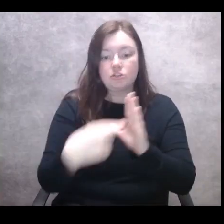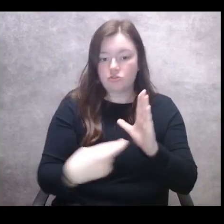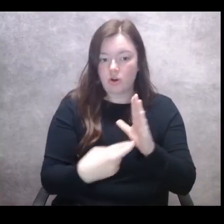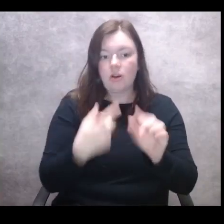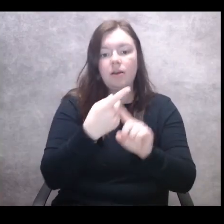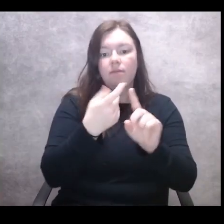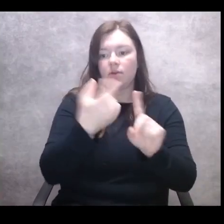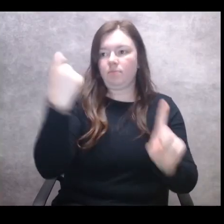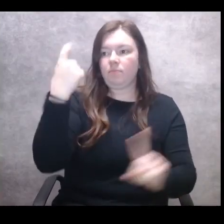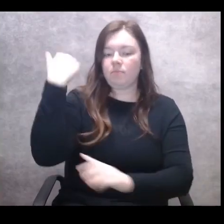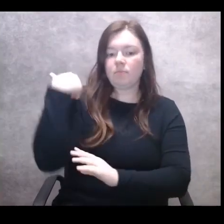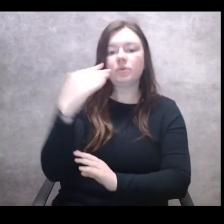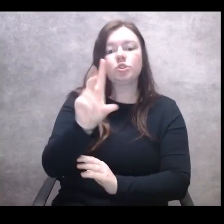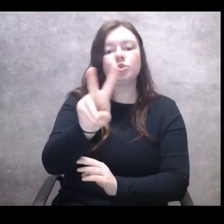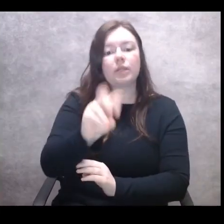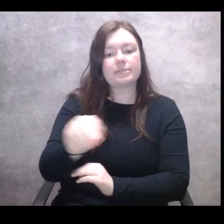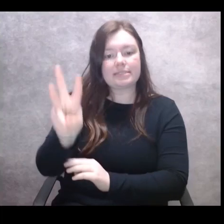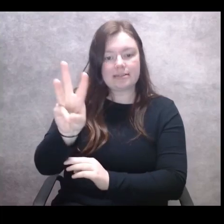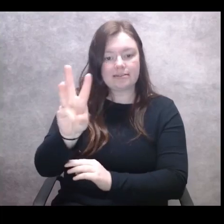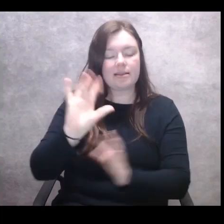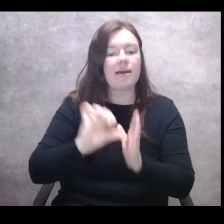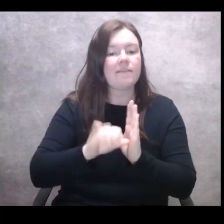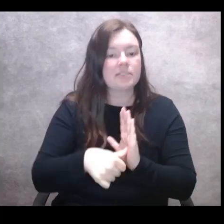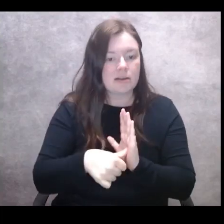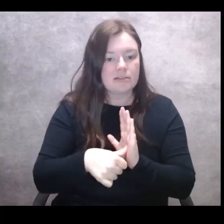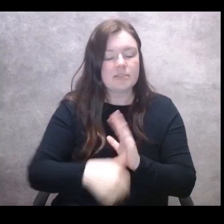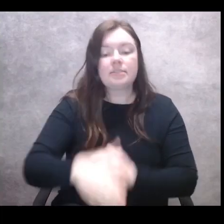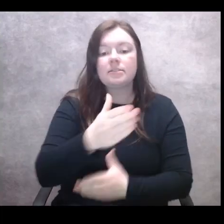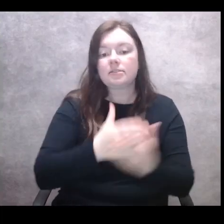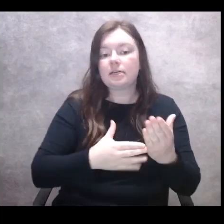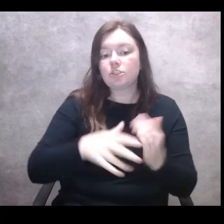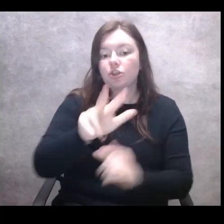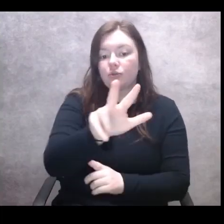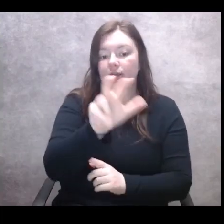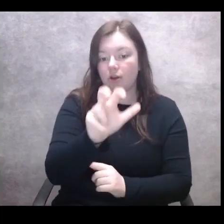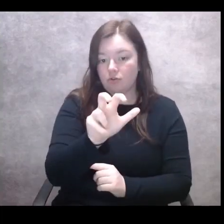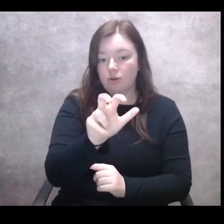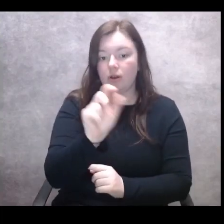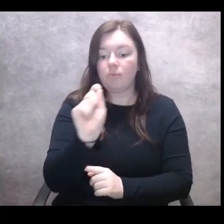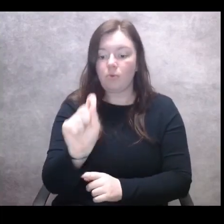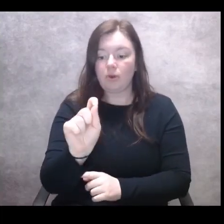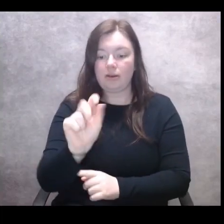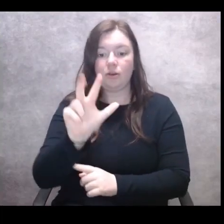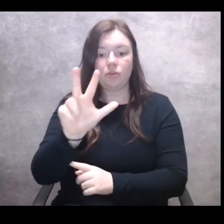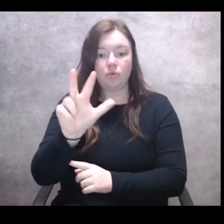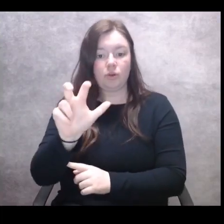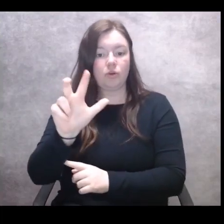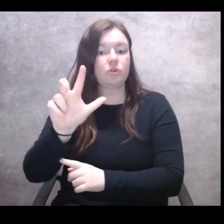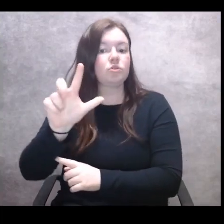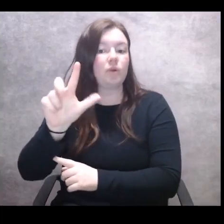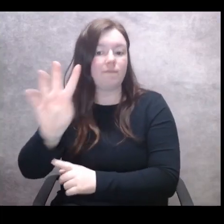Federal Registrar from 2006 emphasizes that Section